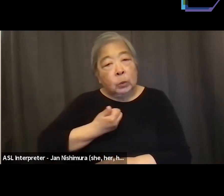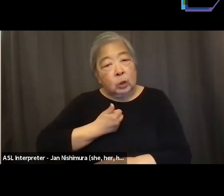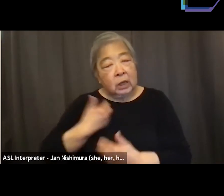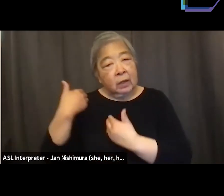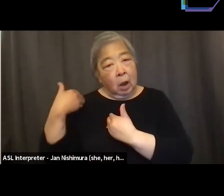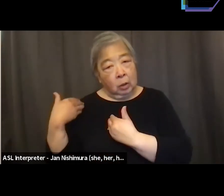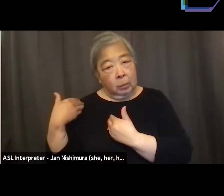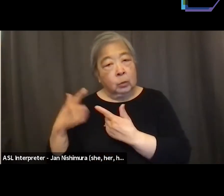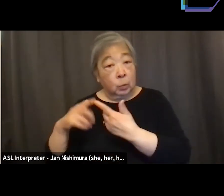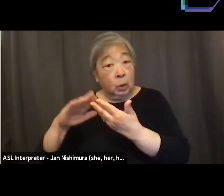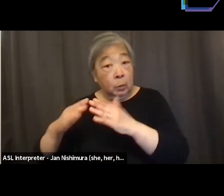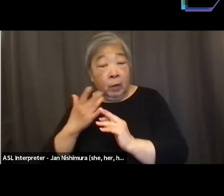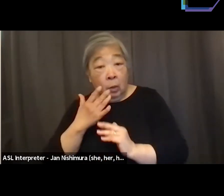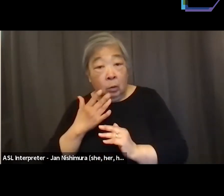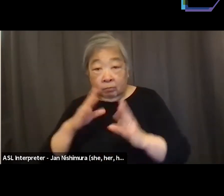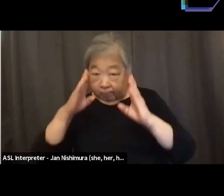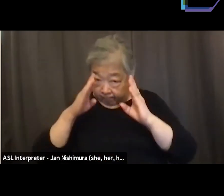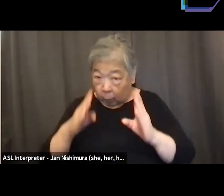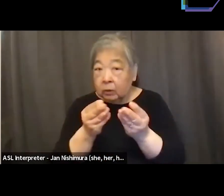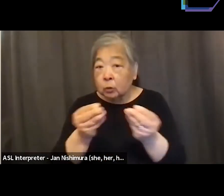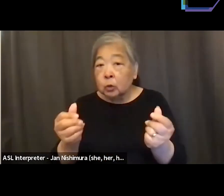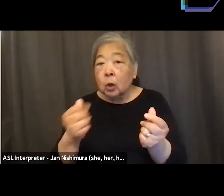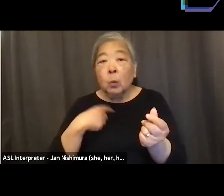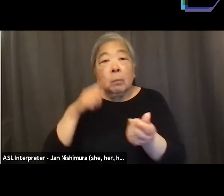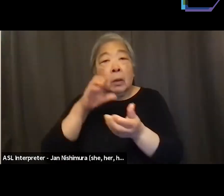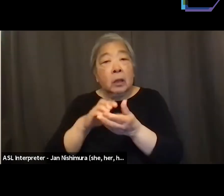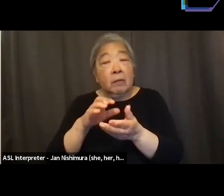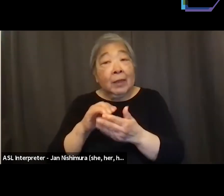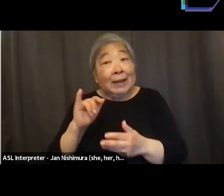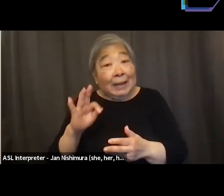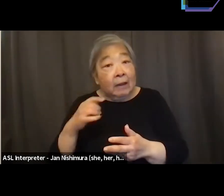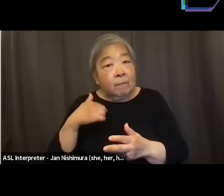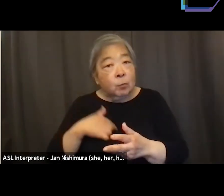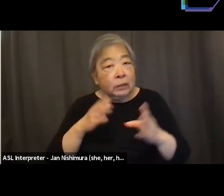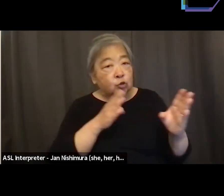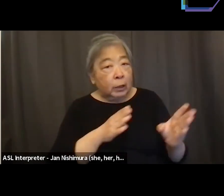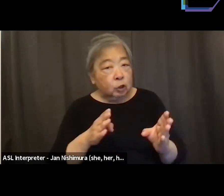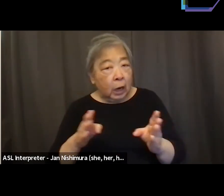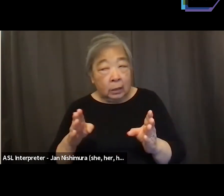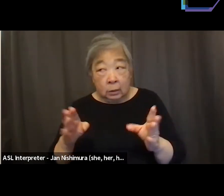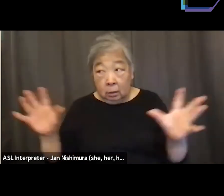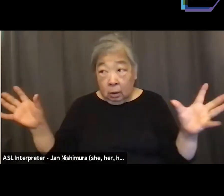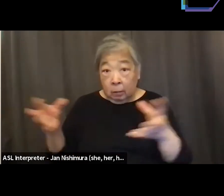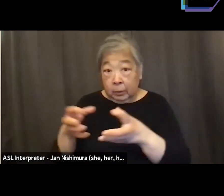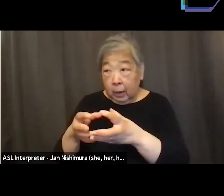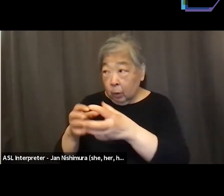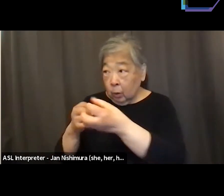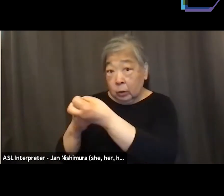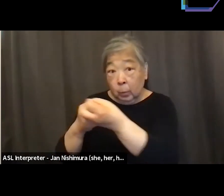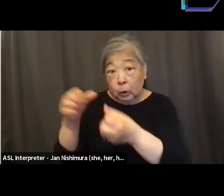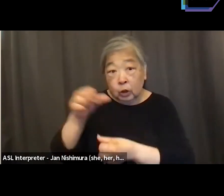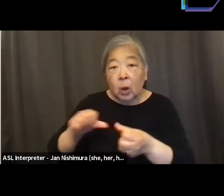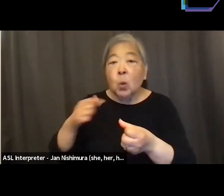color. We are solutions oriented. We believe that if we strategize, come together and lift each other up, we can win